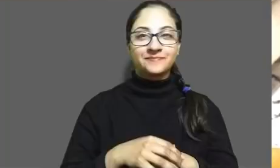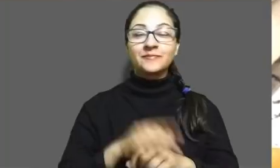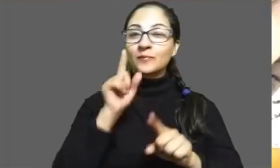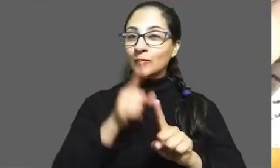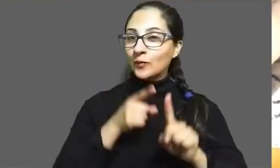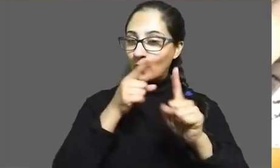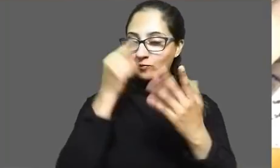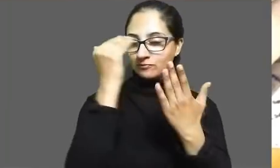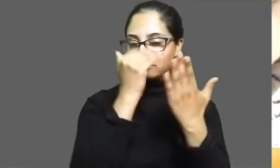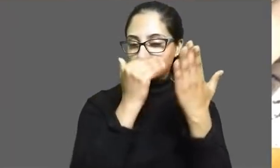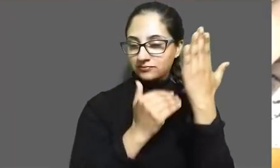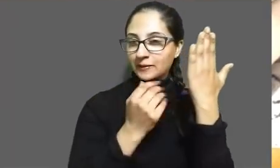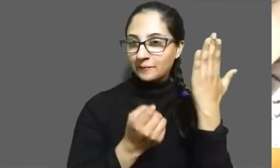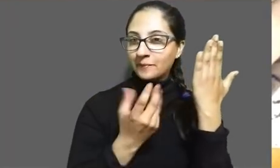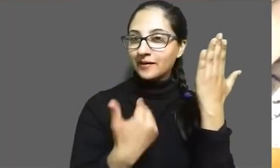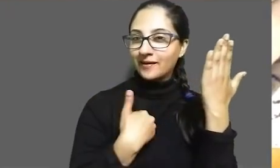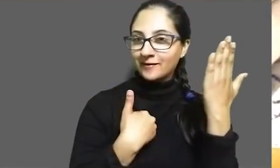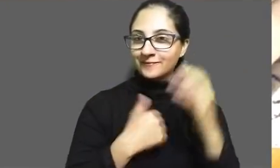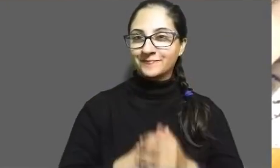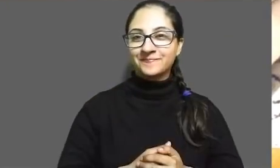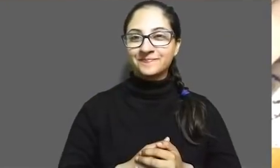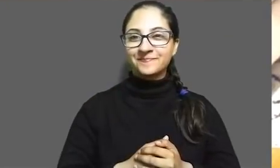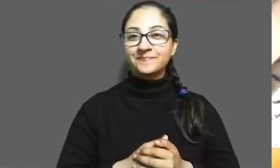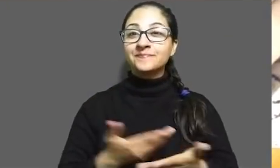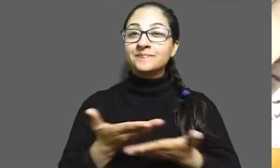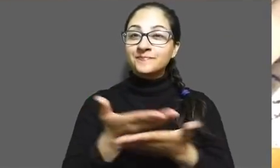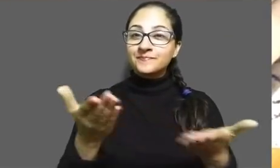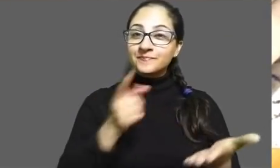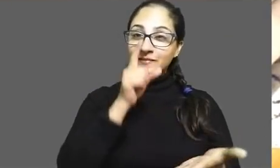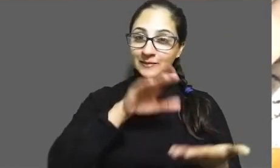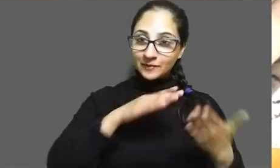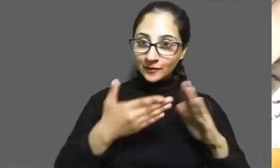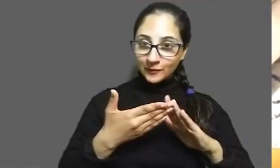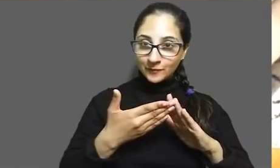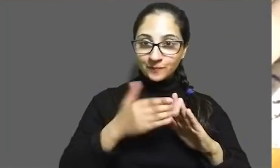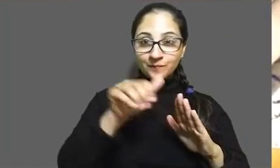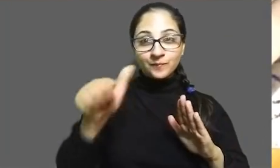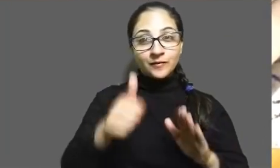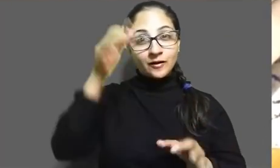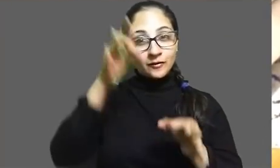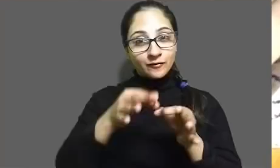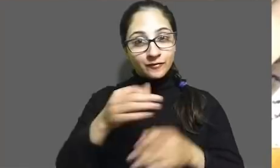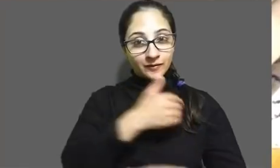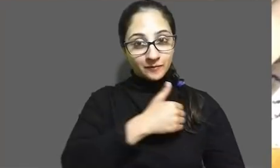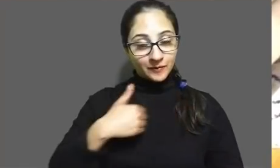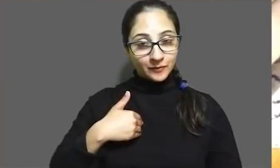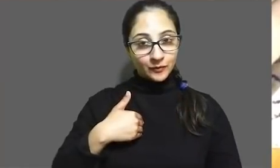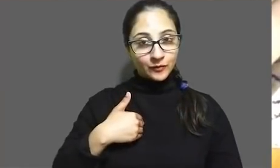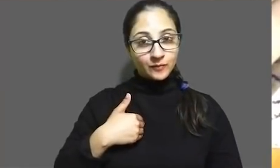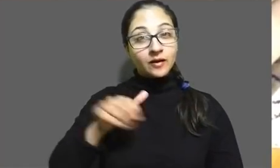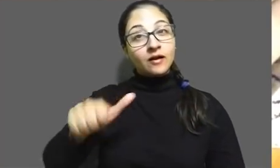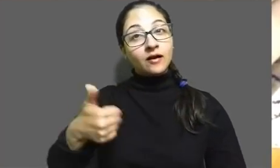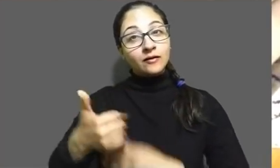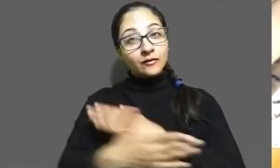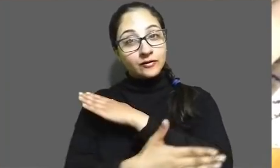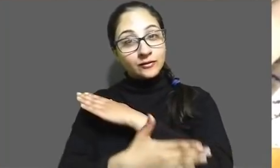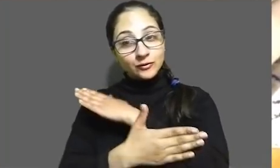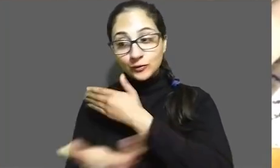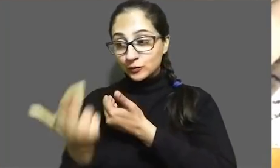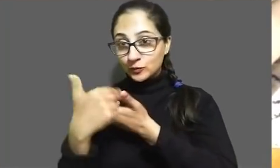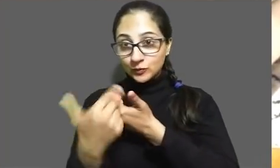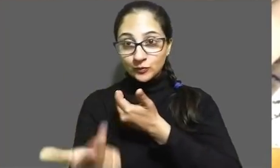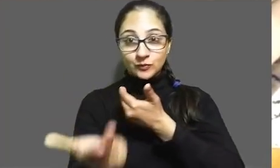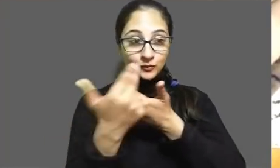a warm welcome to all of our Jamaati members, multi-faith family members, and everyone tuning in from